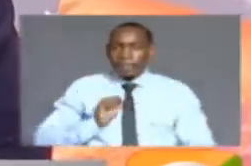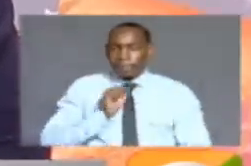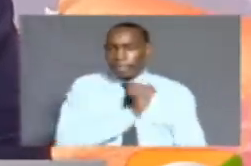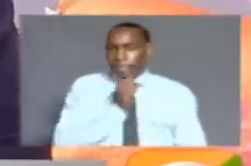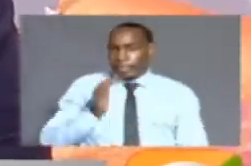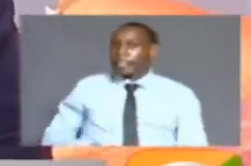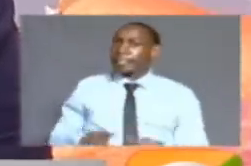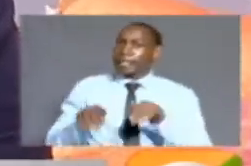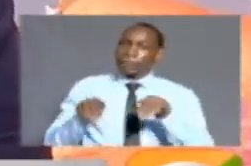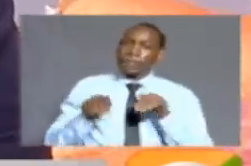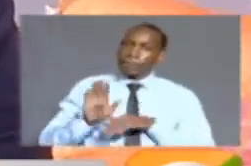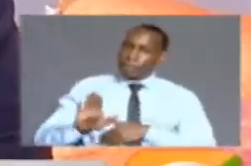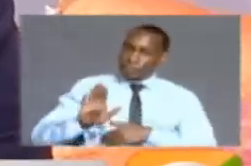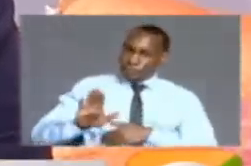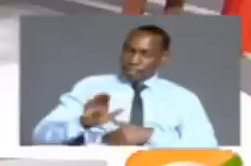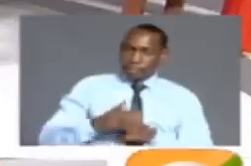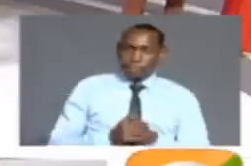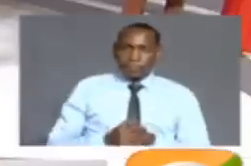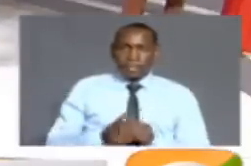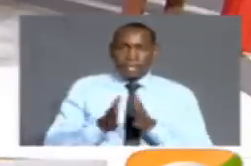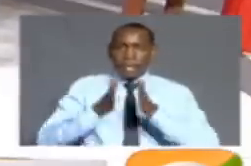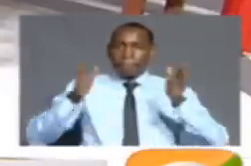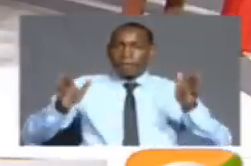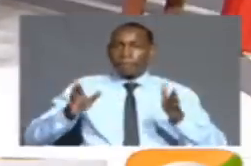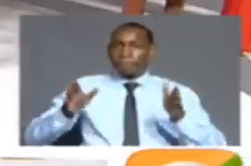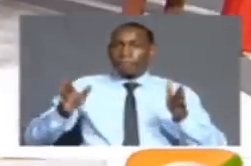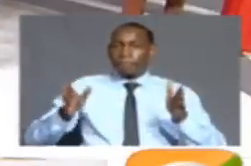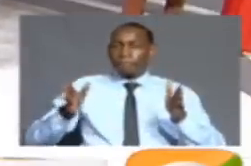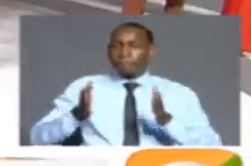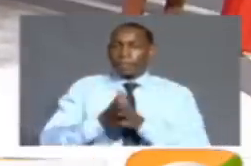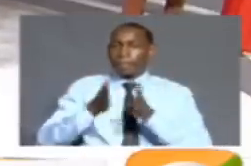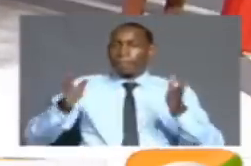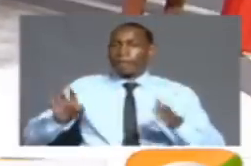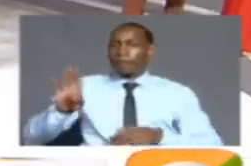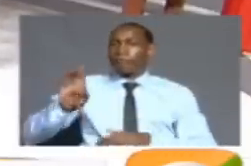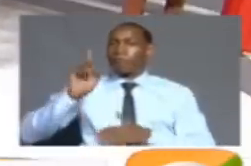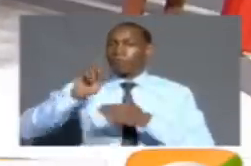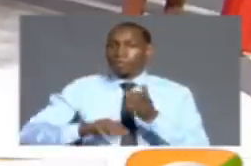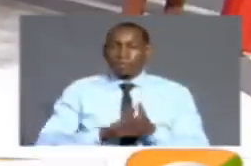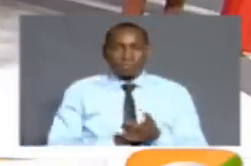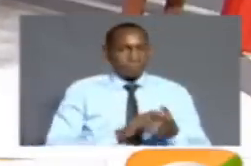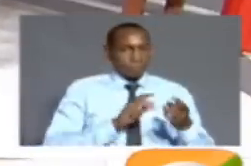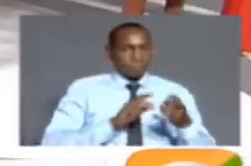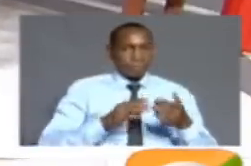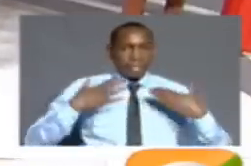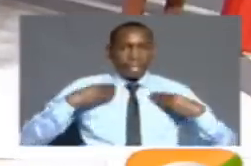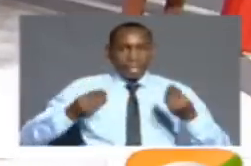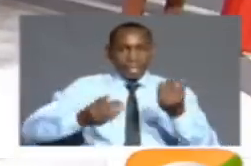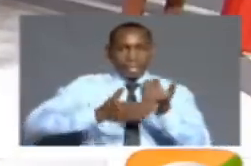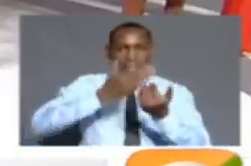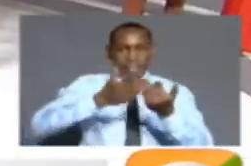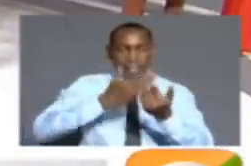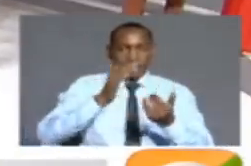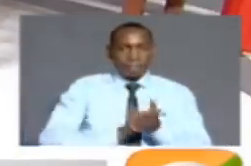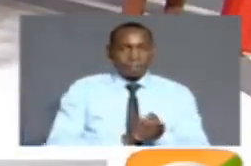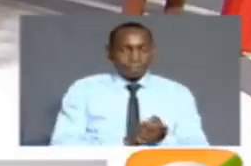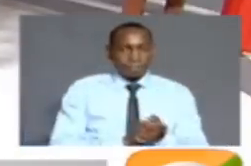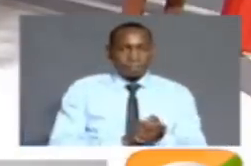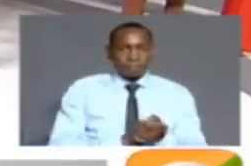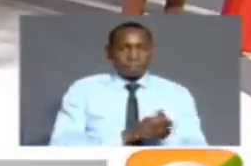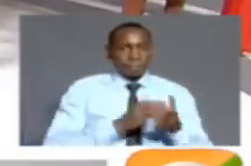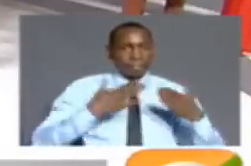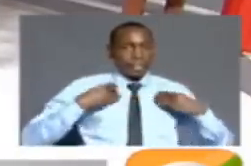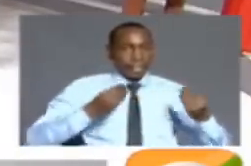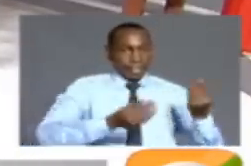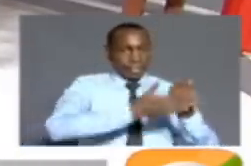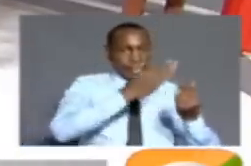Look, what is the Big Four? Tell me, what is the Big Four? Housing? Healthcare? Okay. Healthcare, housing. Uh-huh.